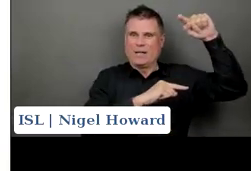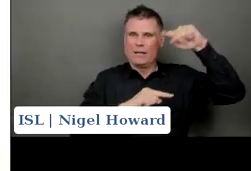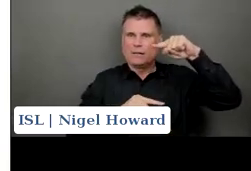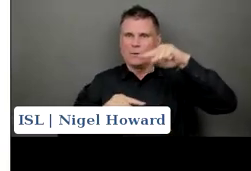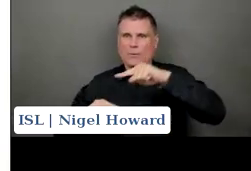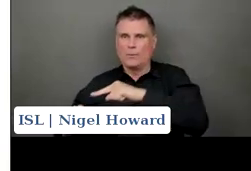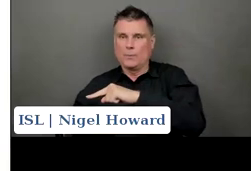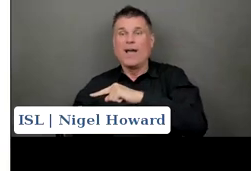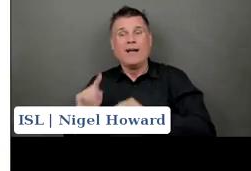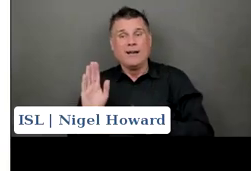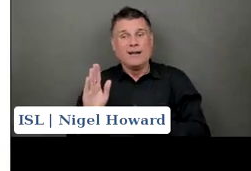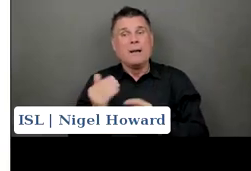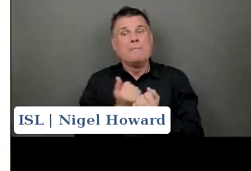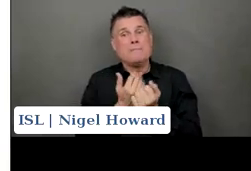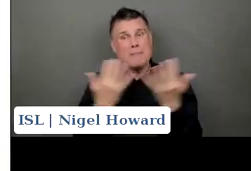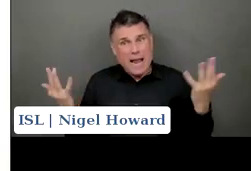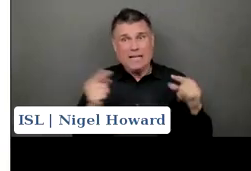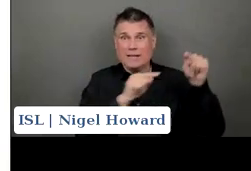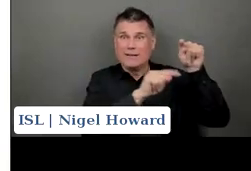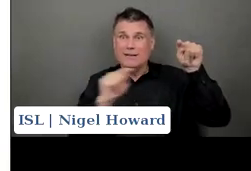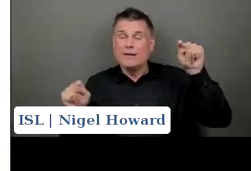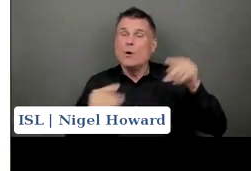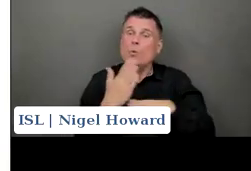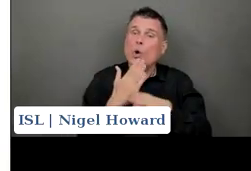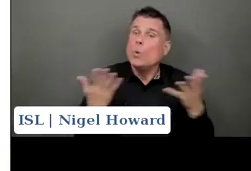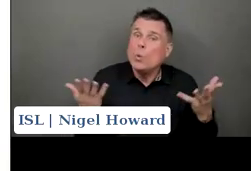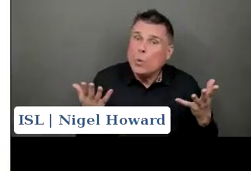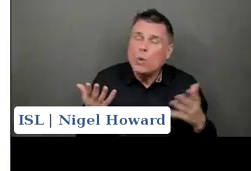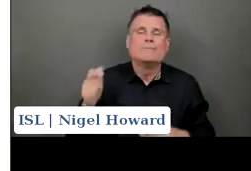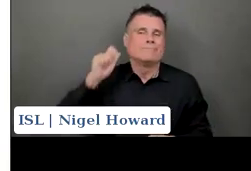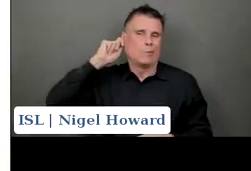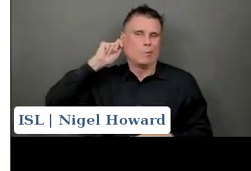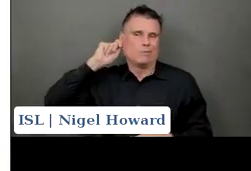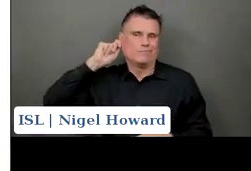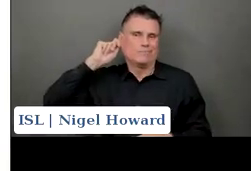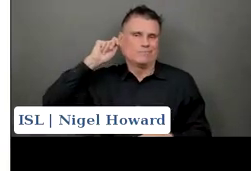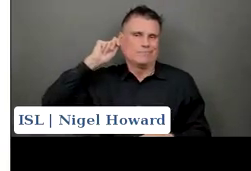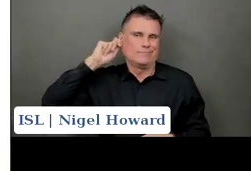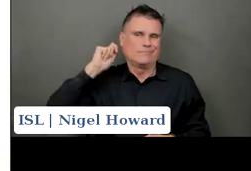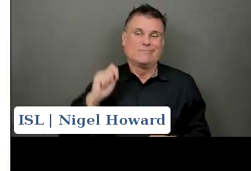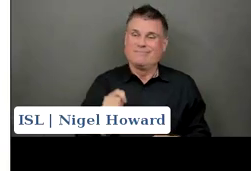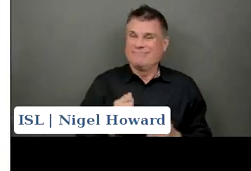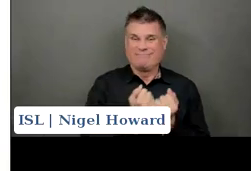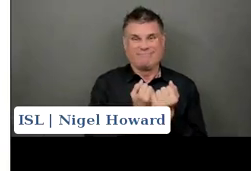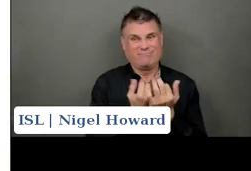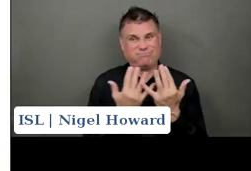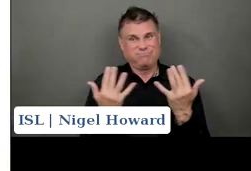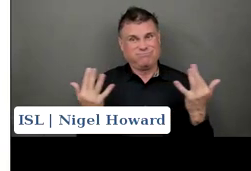employment. This has remained fairly constant over time. So this is one of the challenges. Next slide, please.